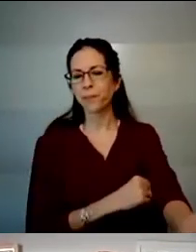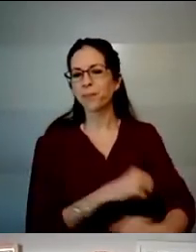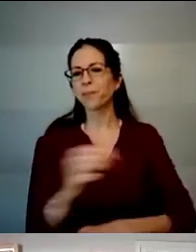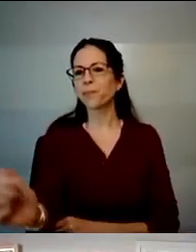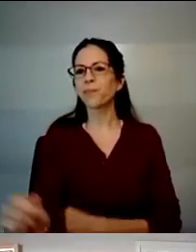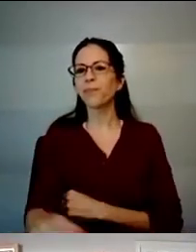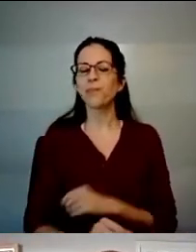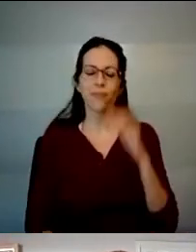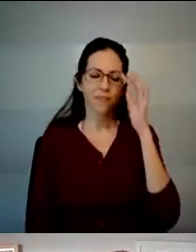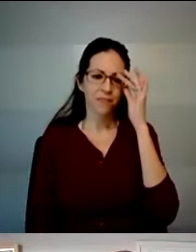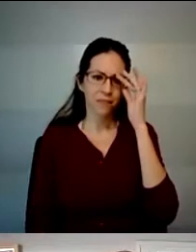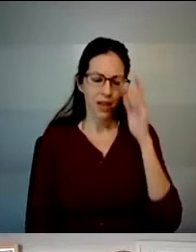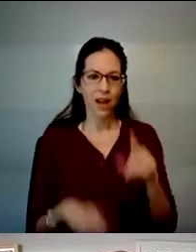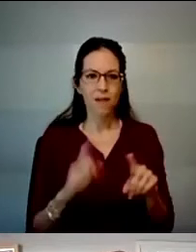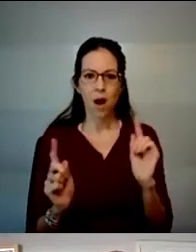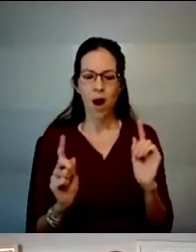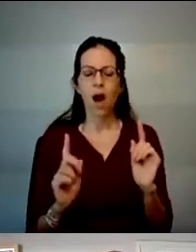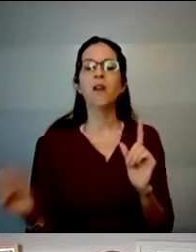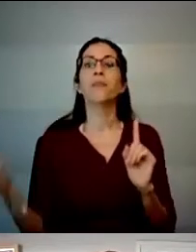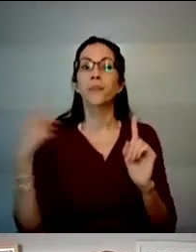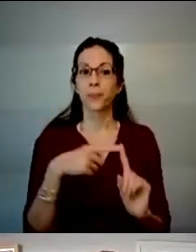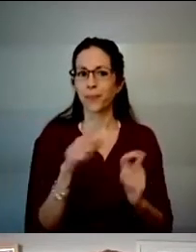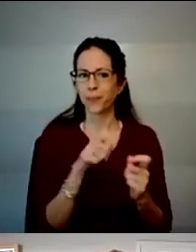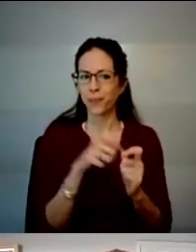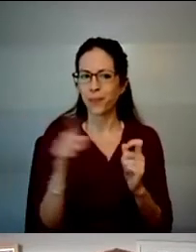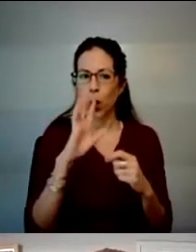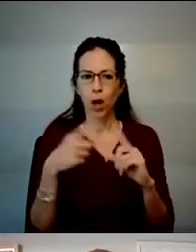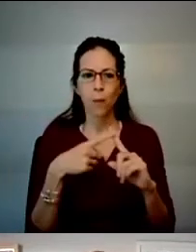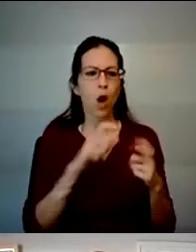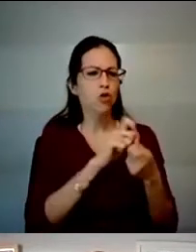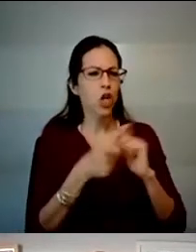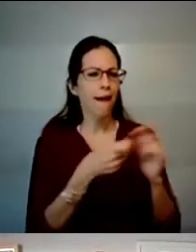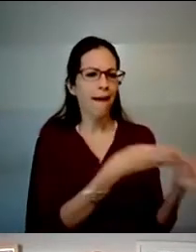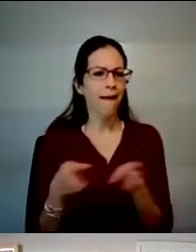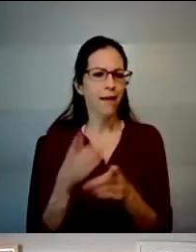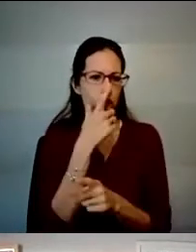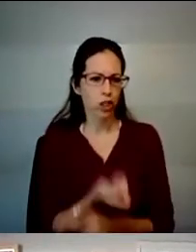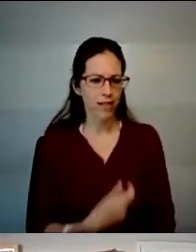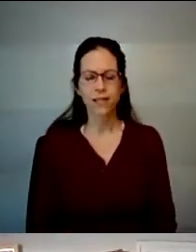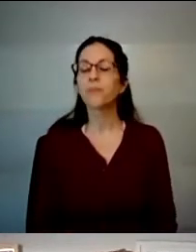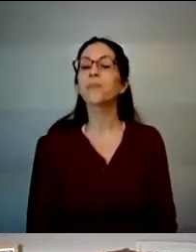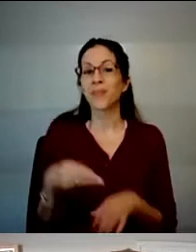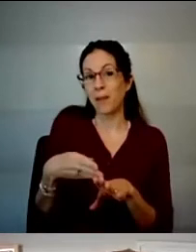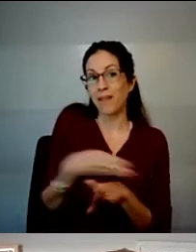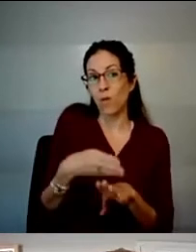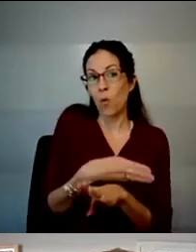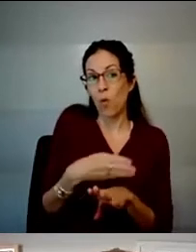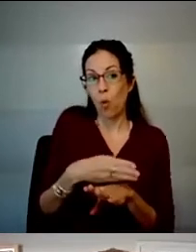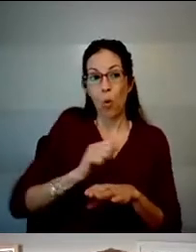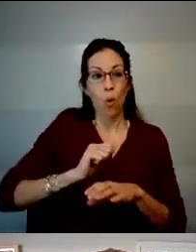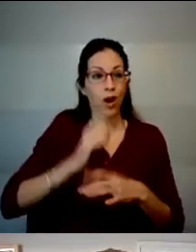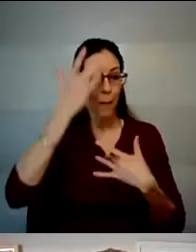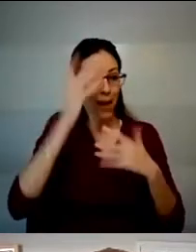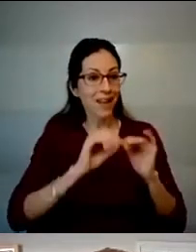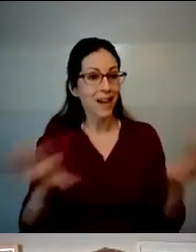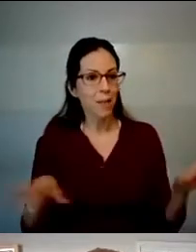more specifically, when you talk about sort of changing interests, we right before the pandemic, we embarked on